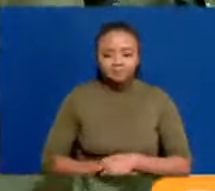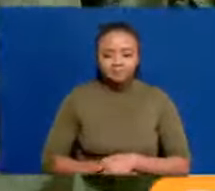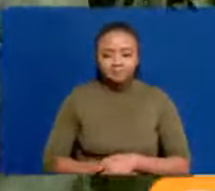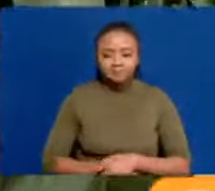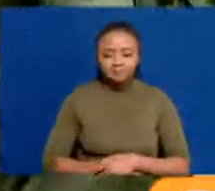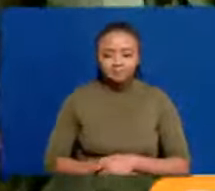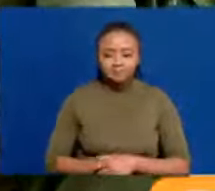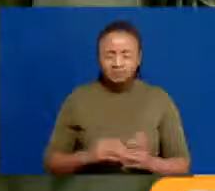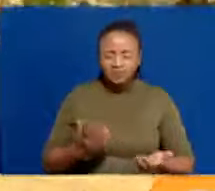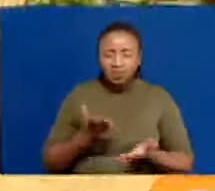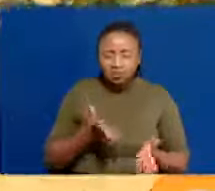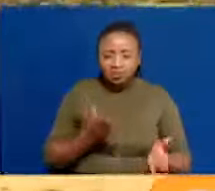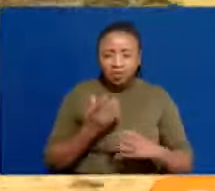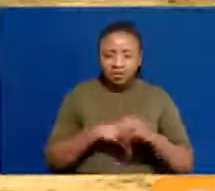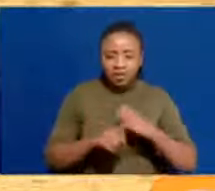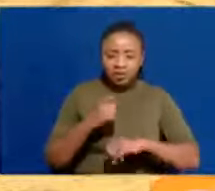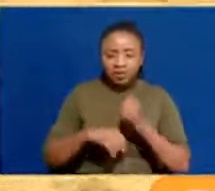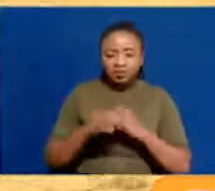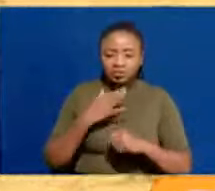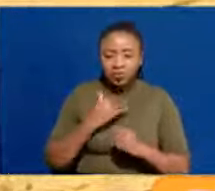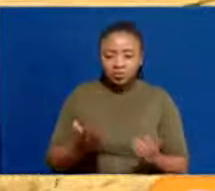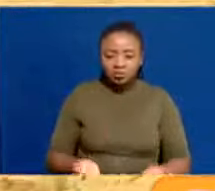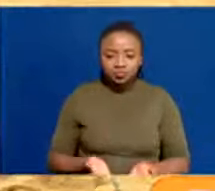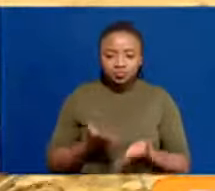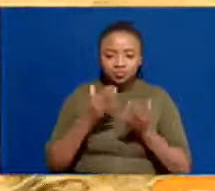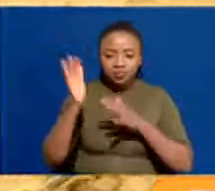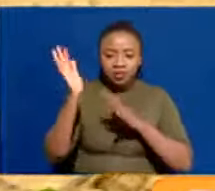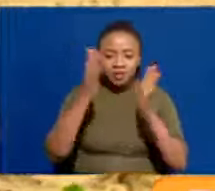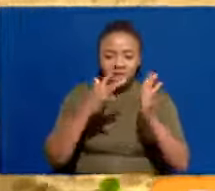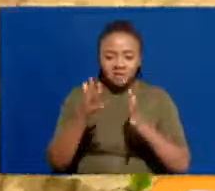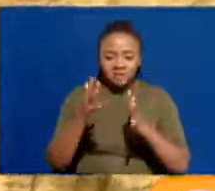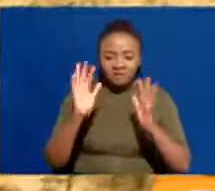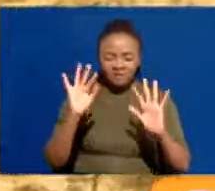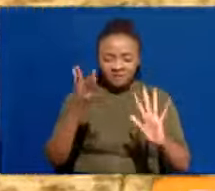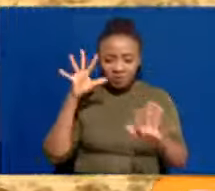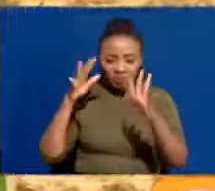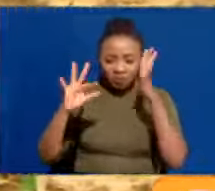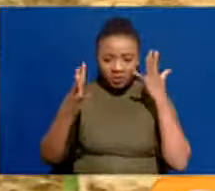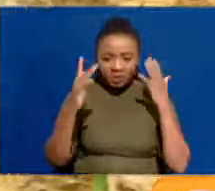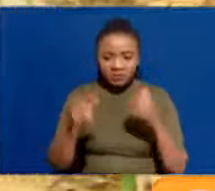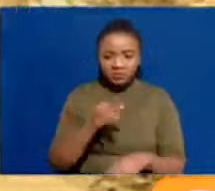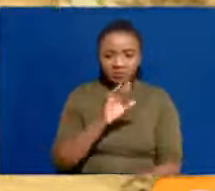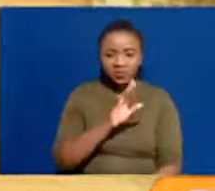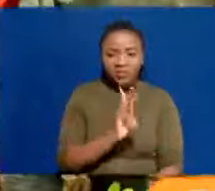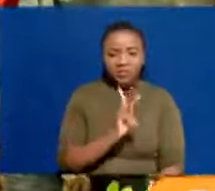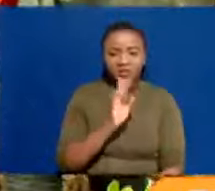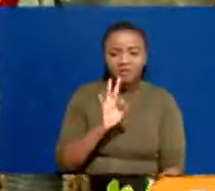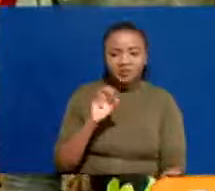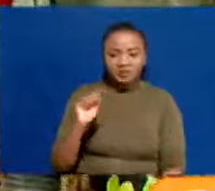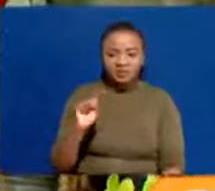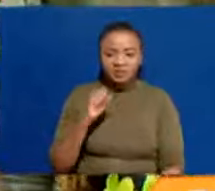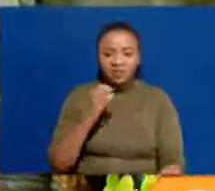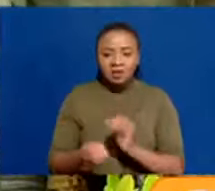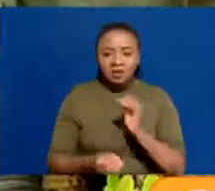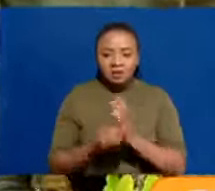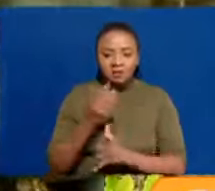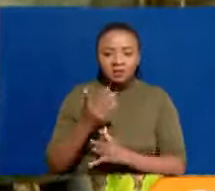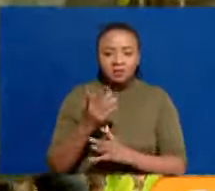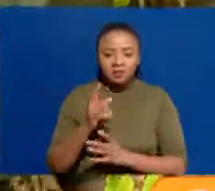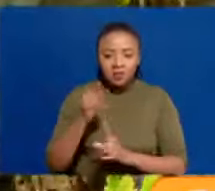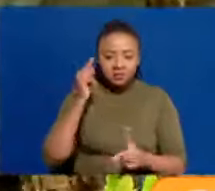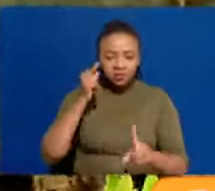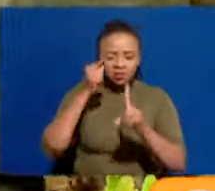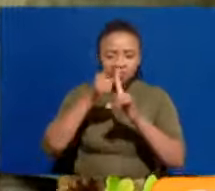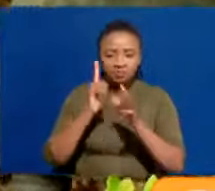In a bid to restore forest in the country, the Kenya Forest Service came with the Adopt a Forest strategy. The main